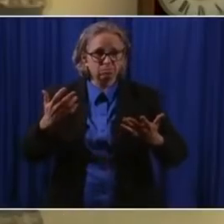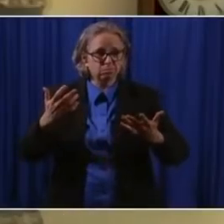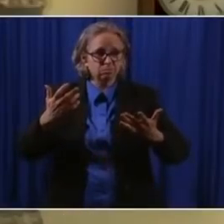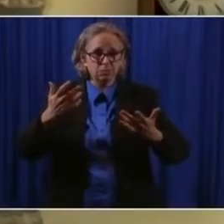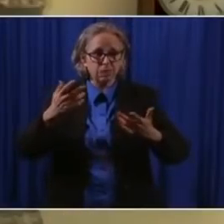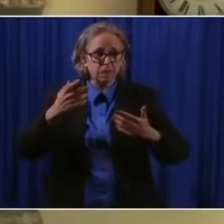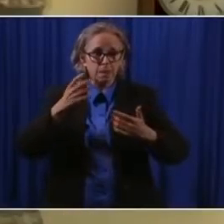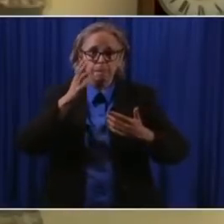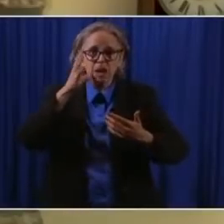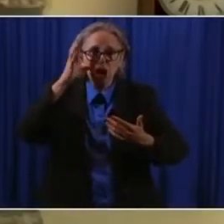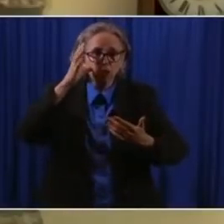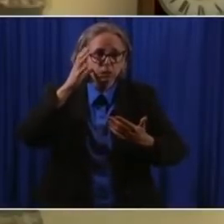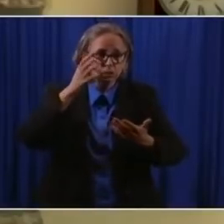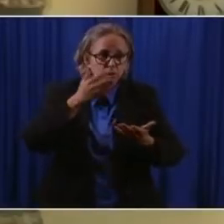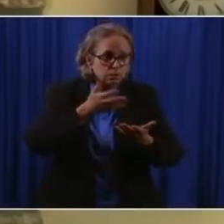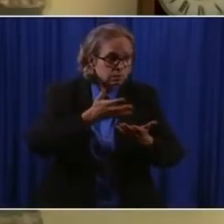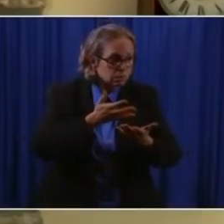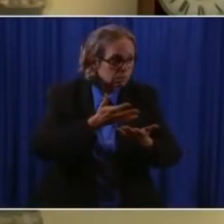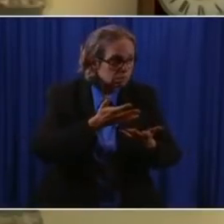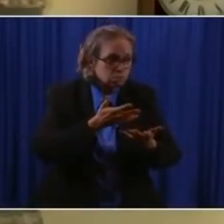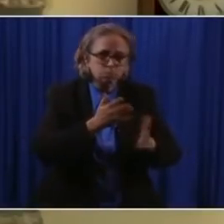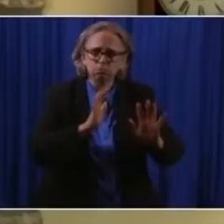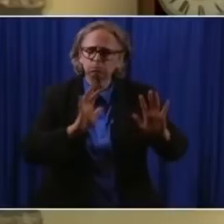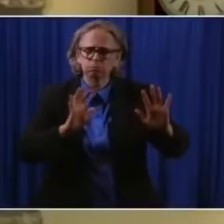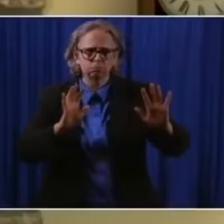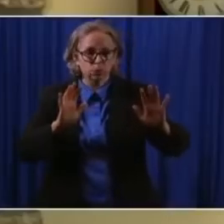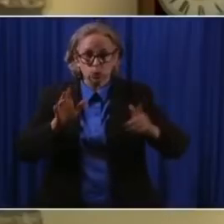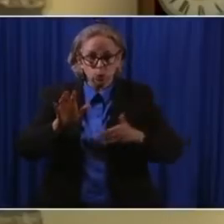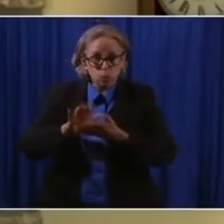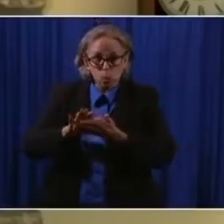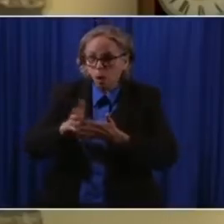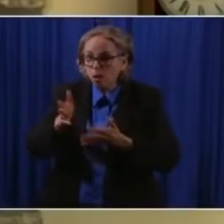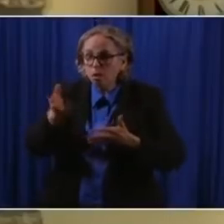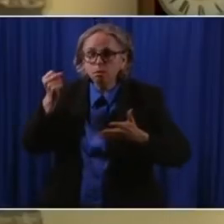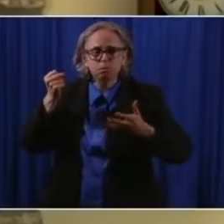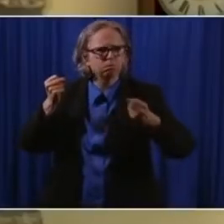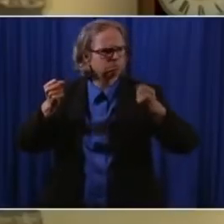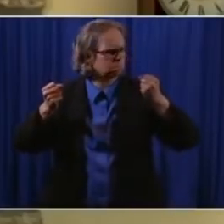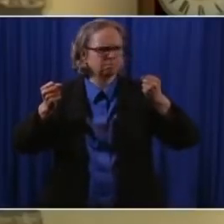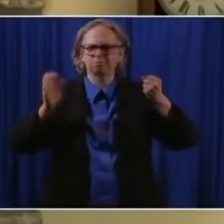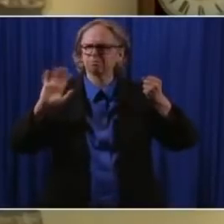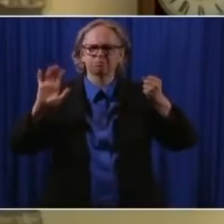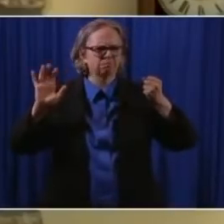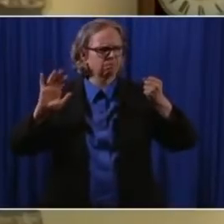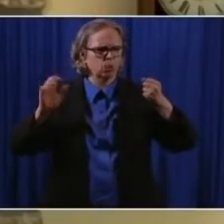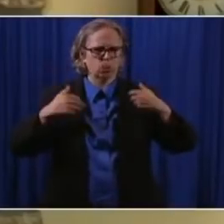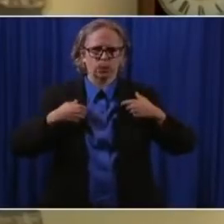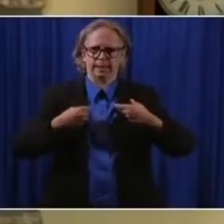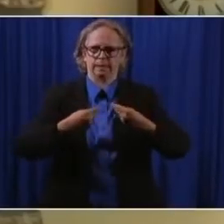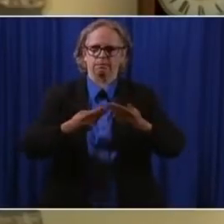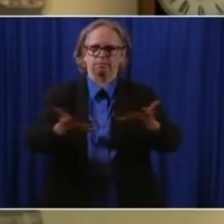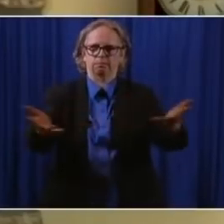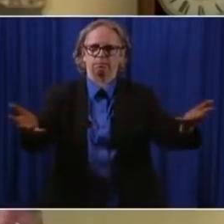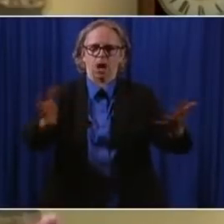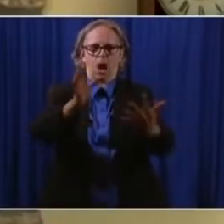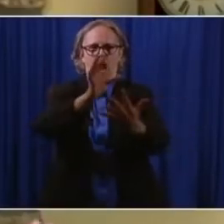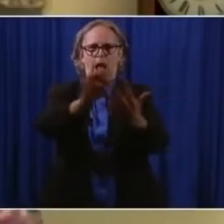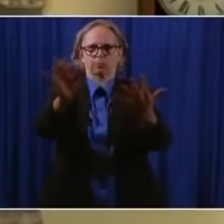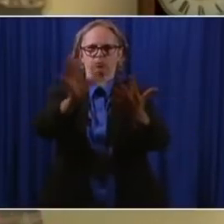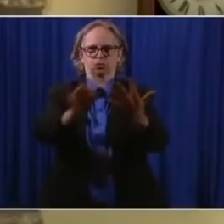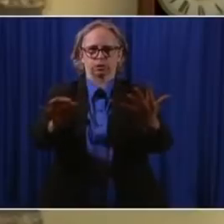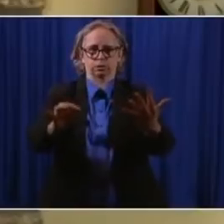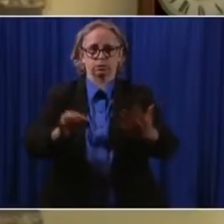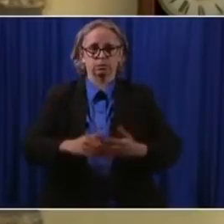on the school's rights. They have a right to say yes or no. We gave the school a second option. If they want to not have